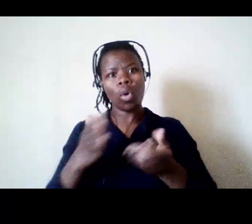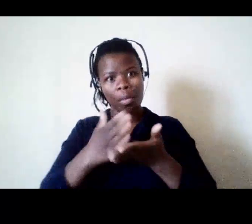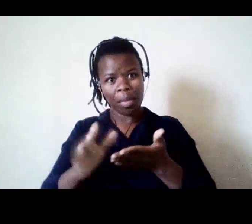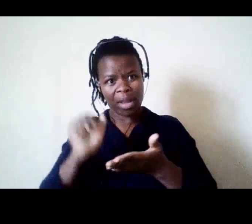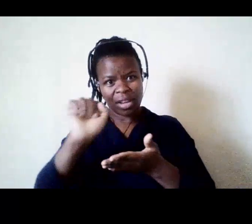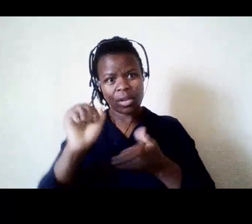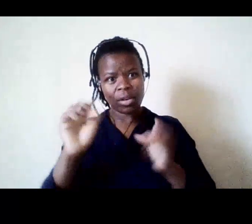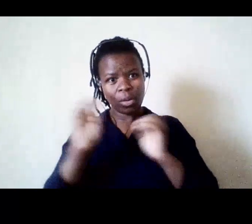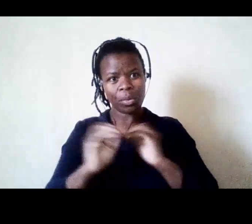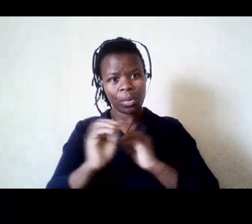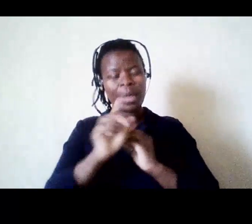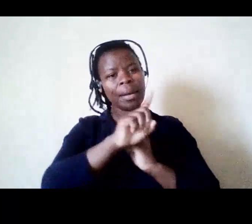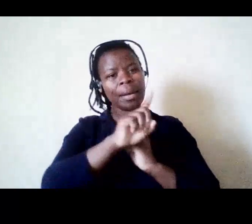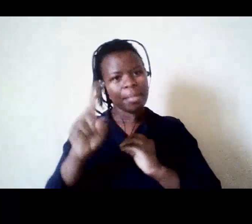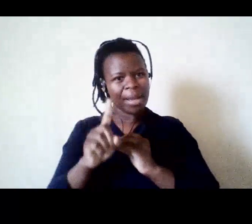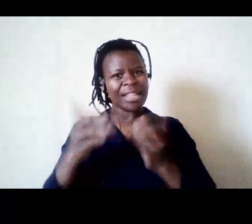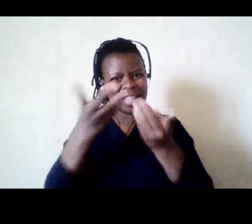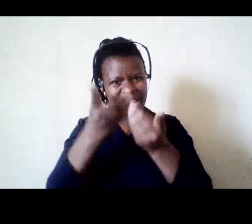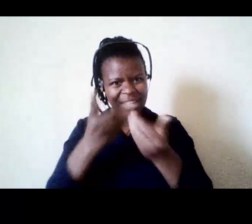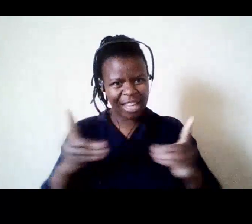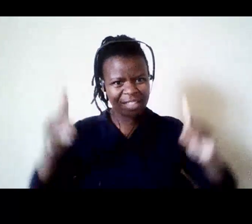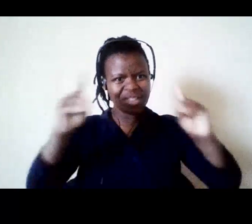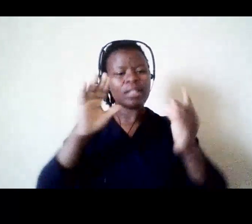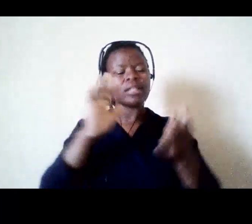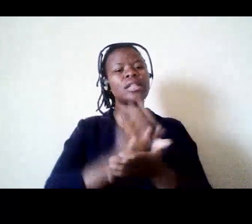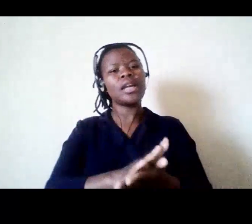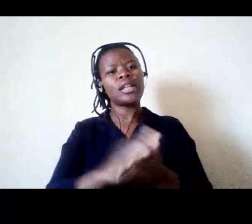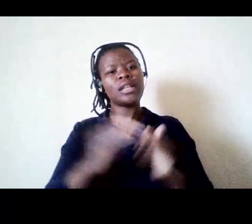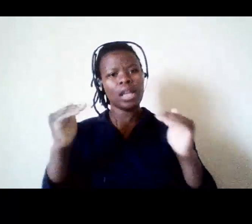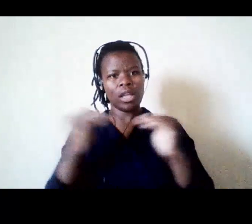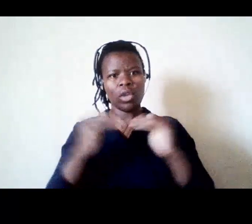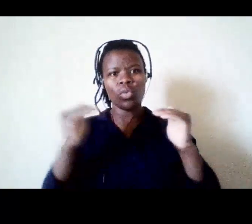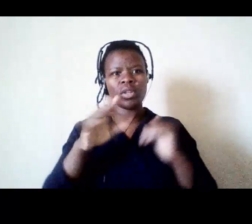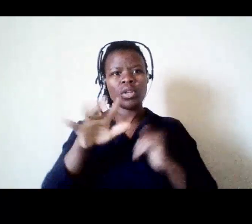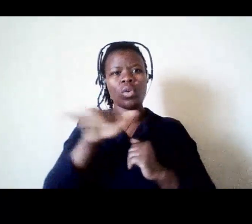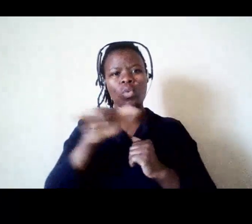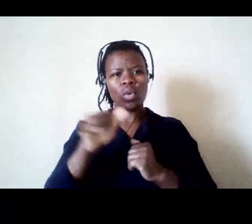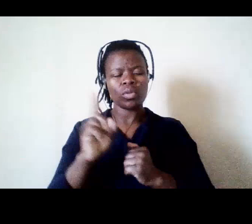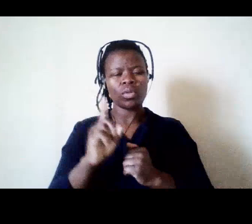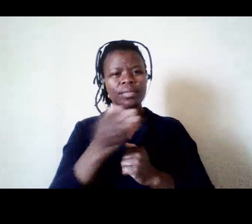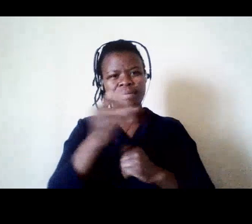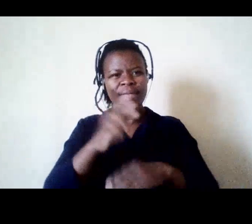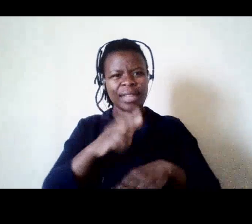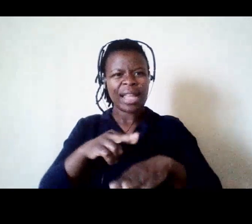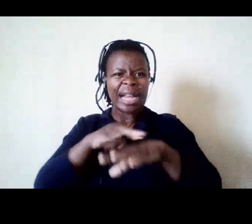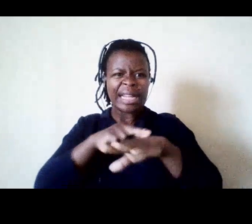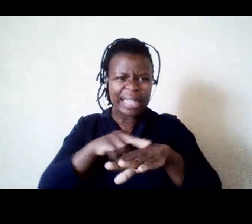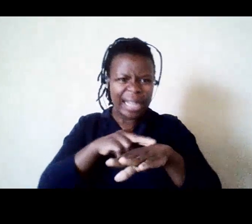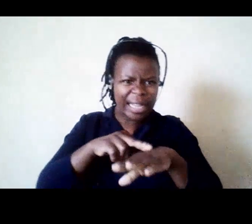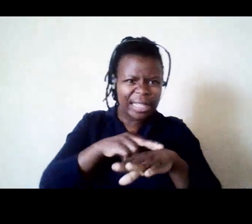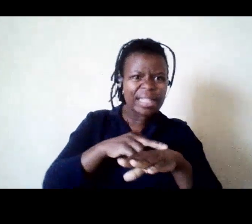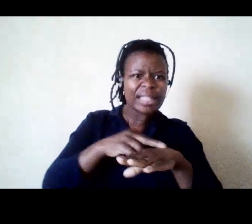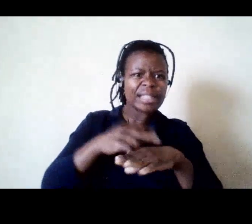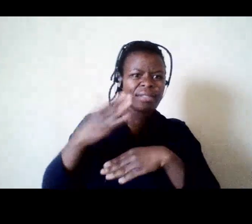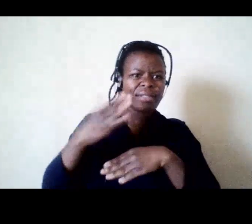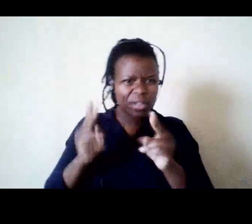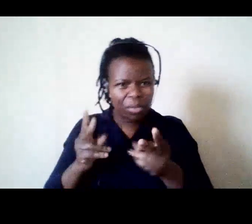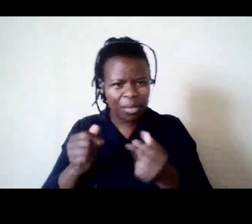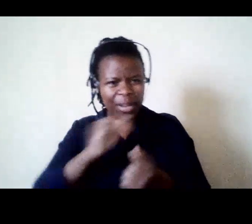and equity, whereby there must be the representation of races, genders, and people with disabilities, as